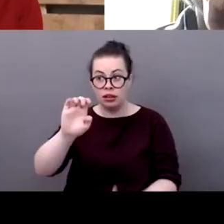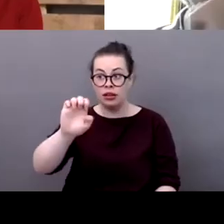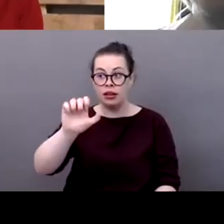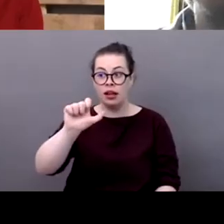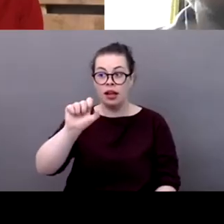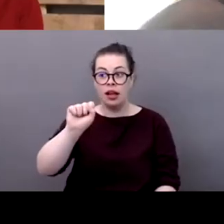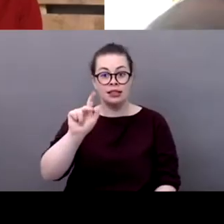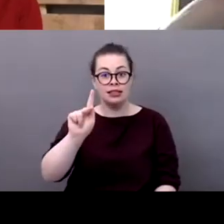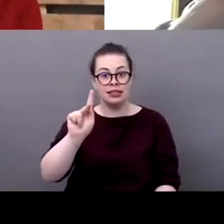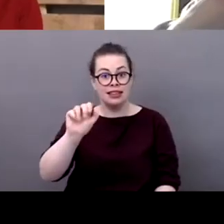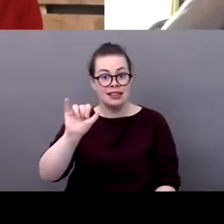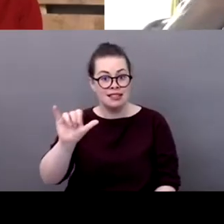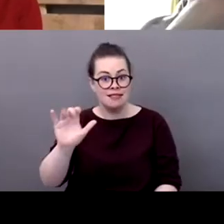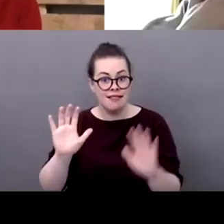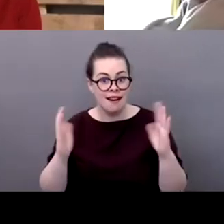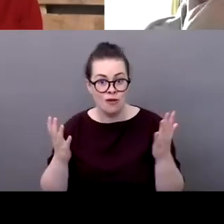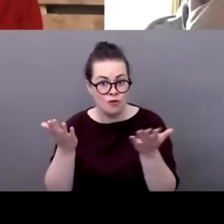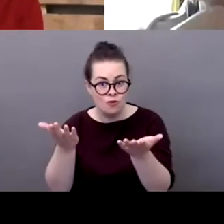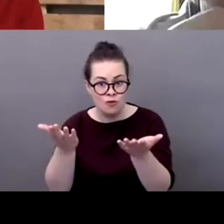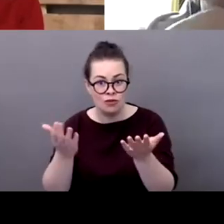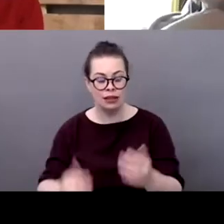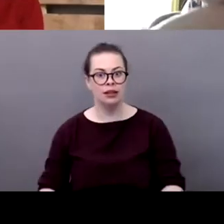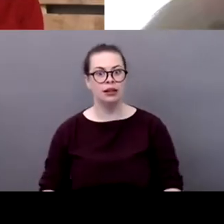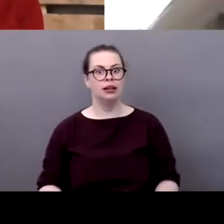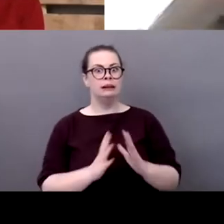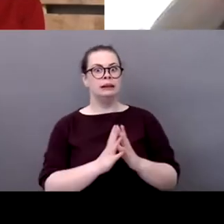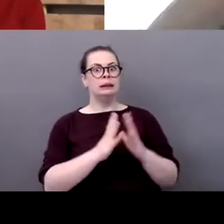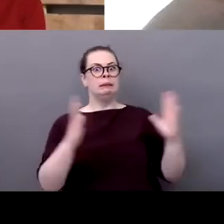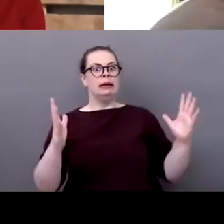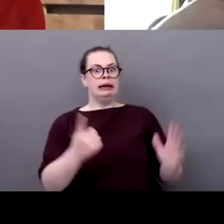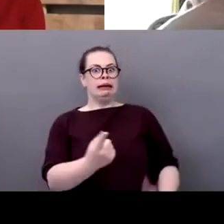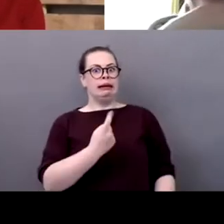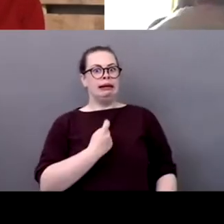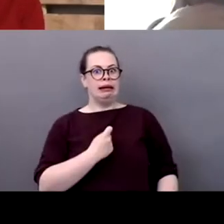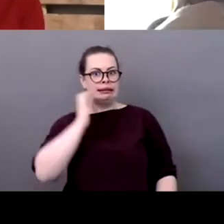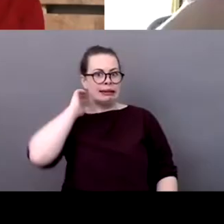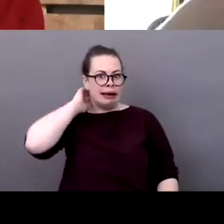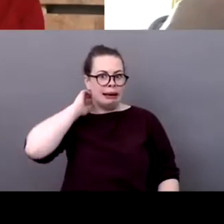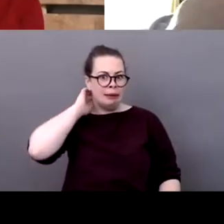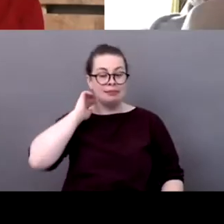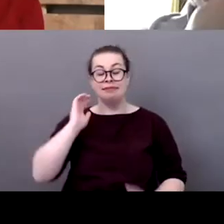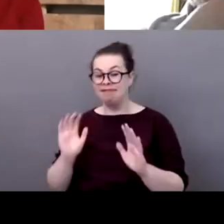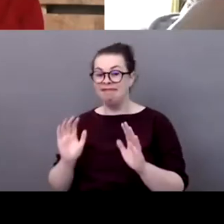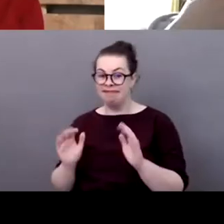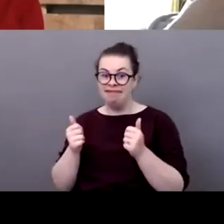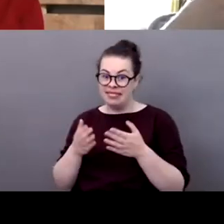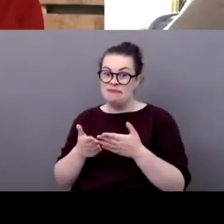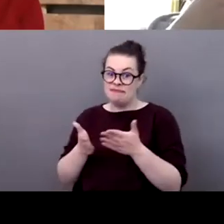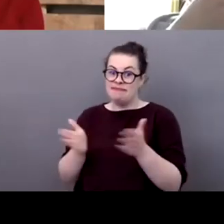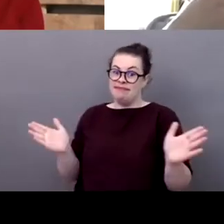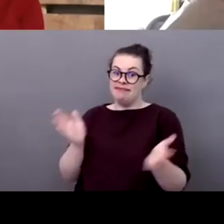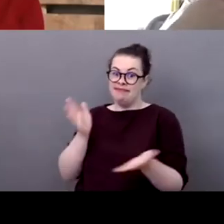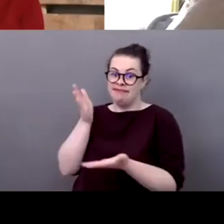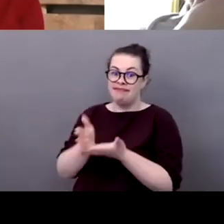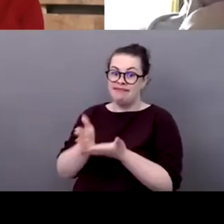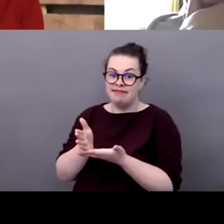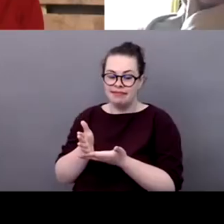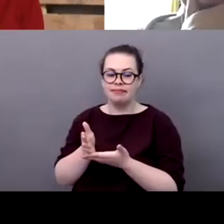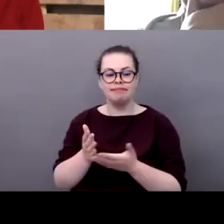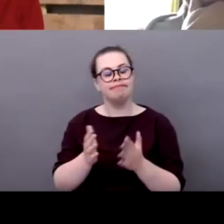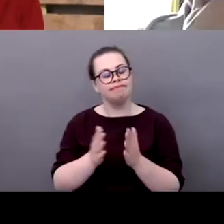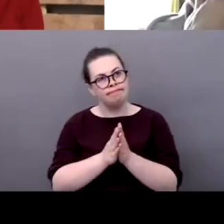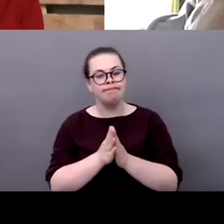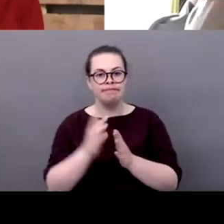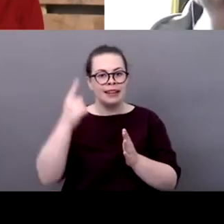Yeah, the big question. It's a big one. Well, speaking to that, especially when it comes to climate action, and I do agree with